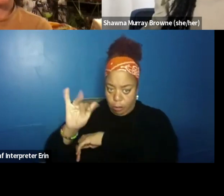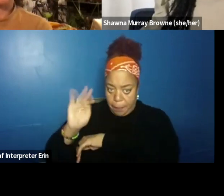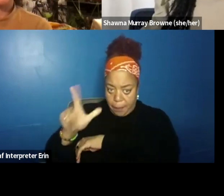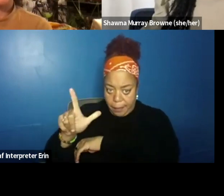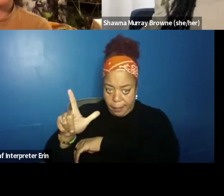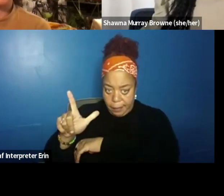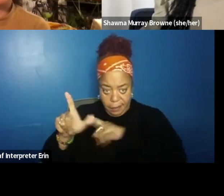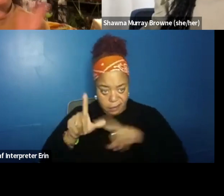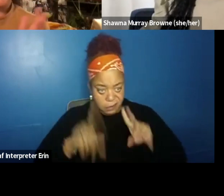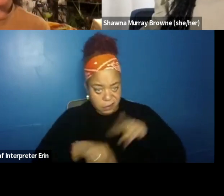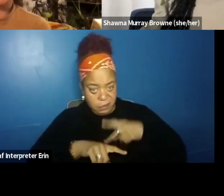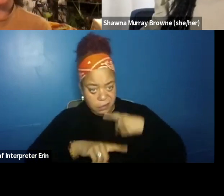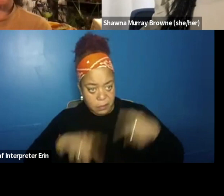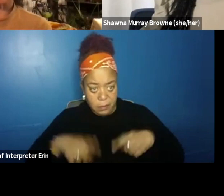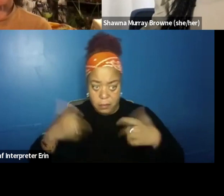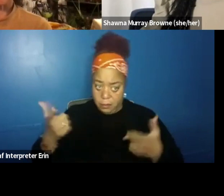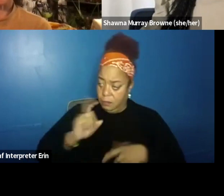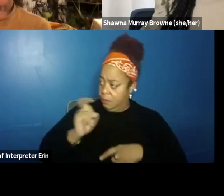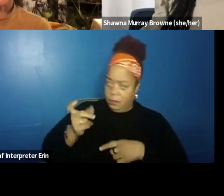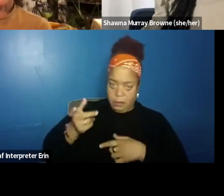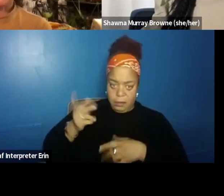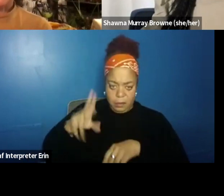Super helpful framing.